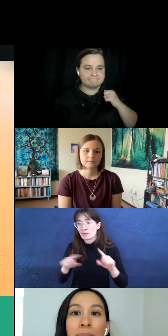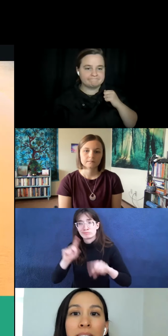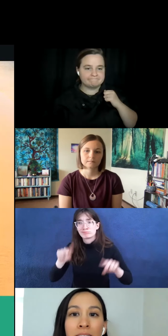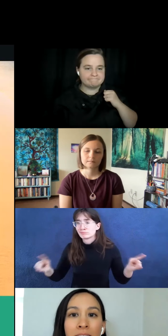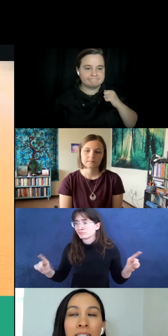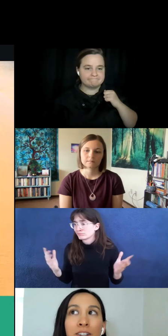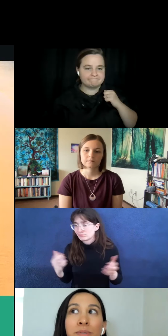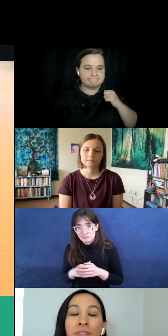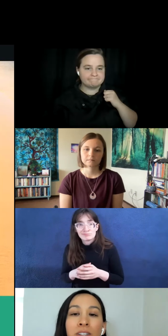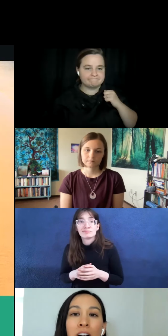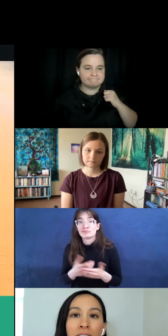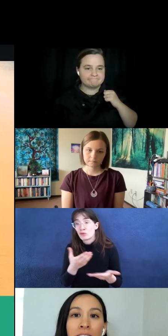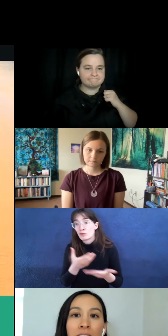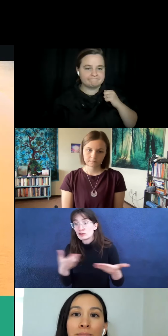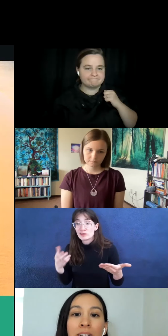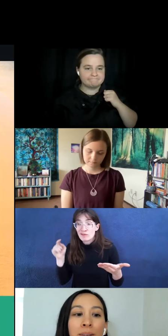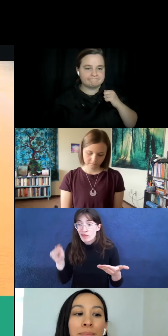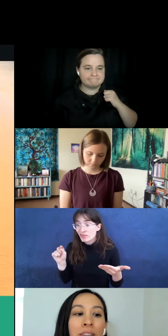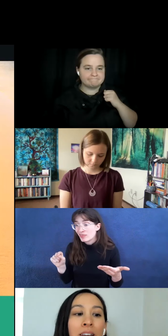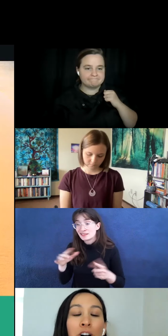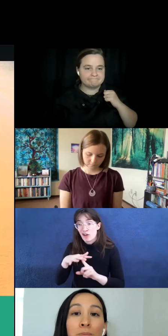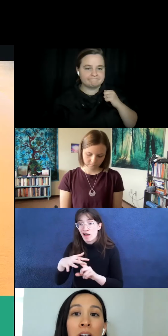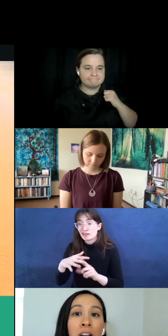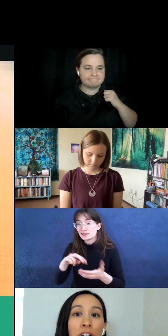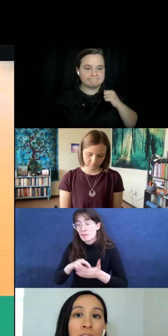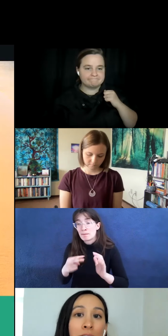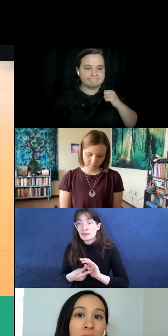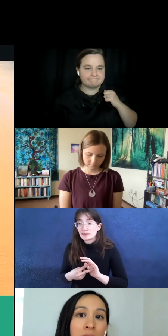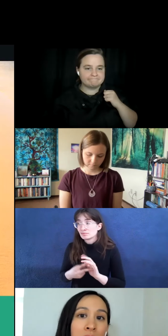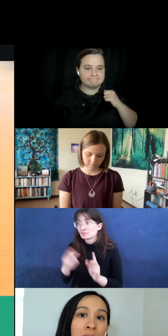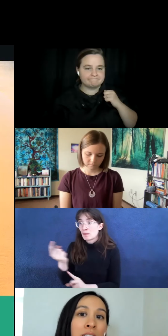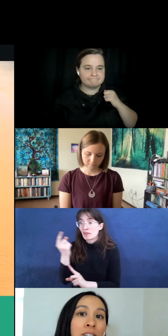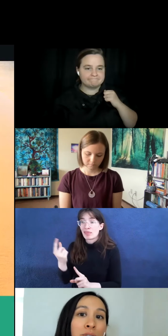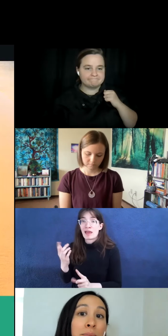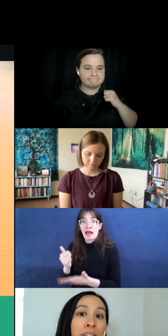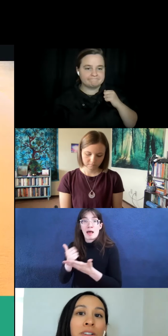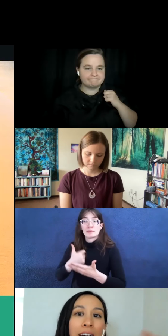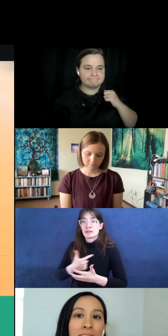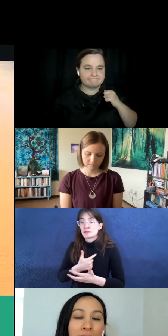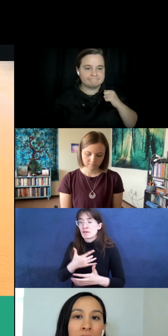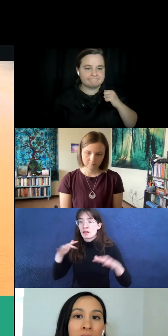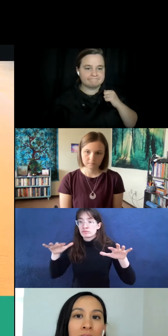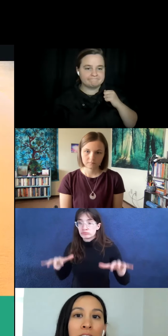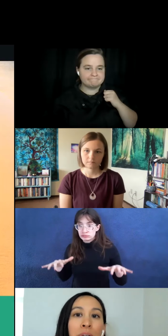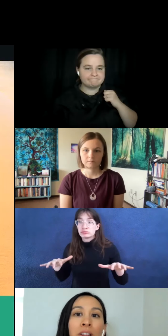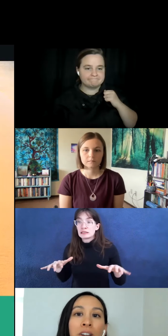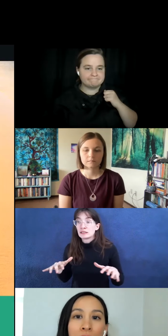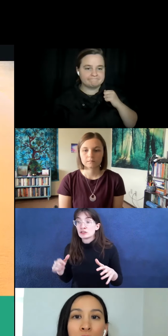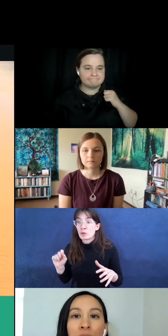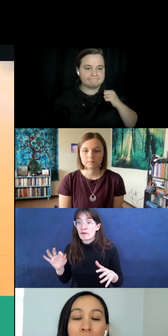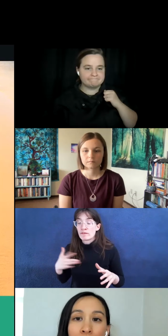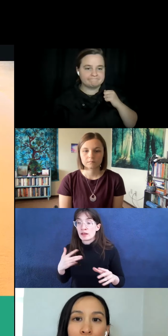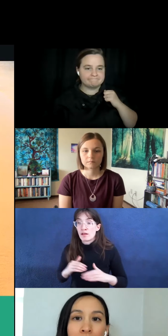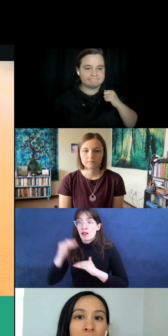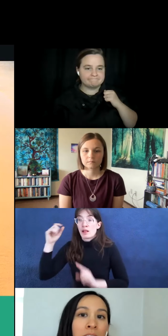Resources basically, in terms of this context, mean something that helps ground us. So we might feel activated, then we look